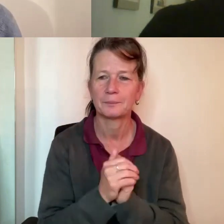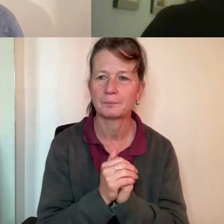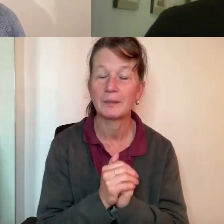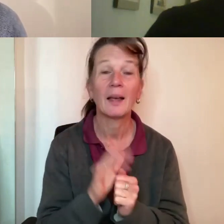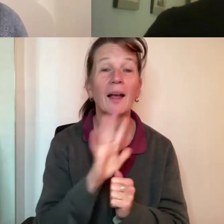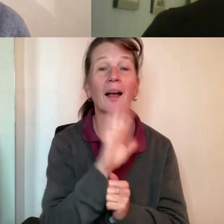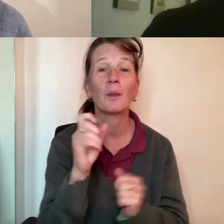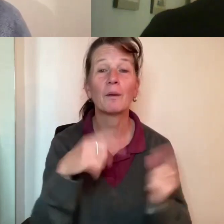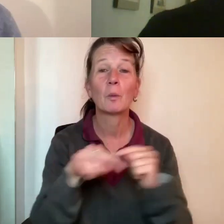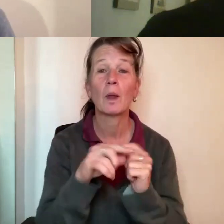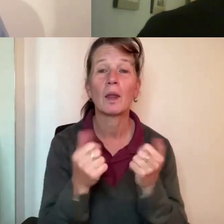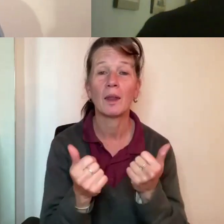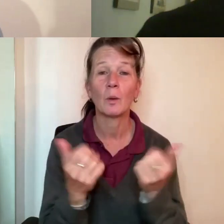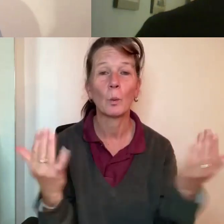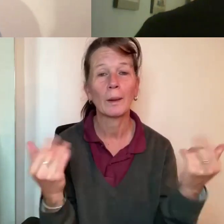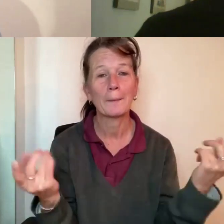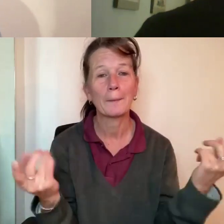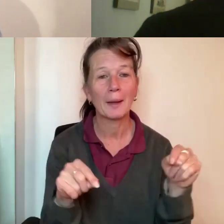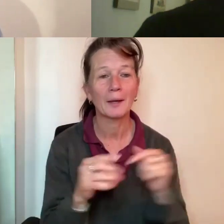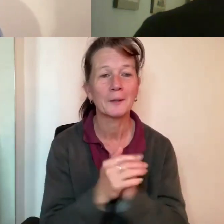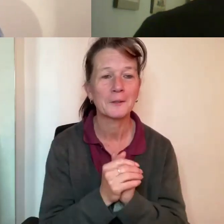Hello, everybody. Welcome back.